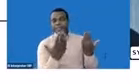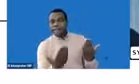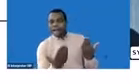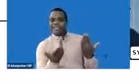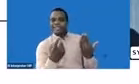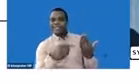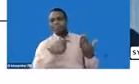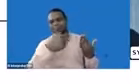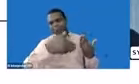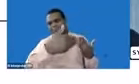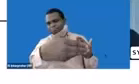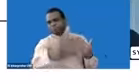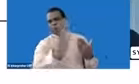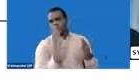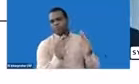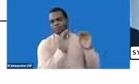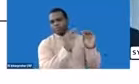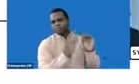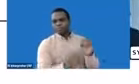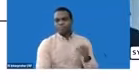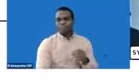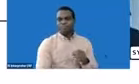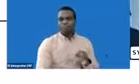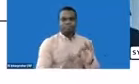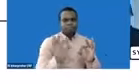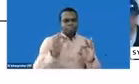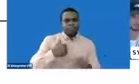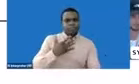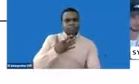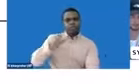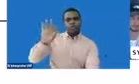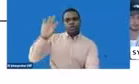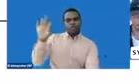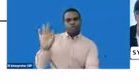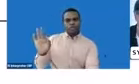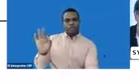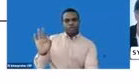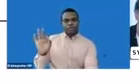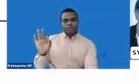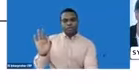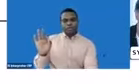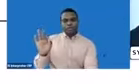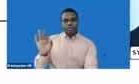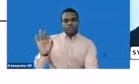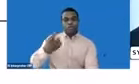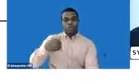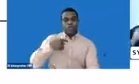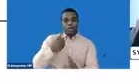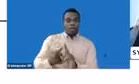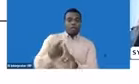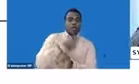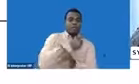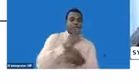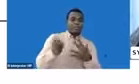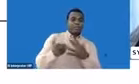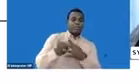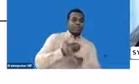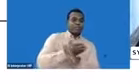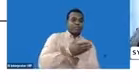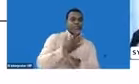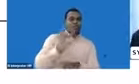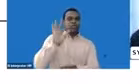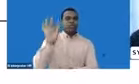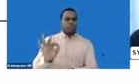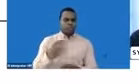prepared to respond to that, because it has to do with the research, but you have also been involved in that. So I think it's okay. So, and I think the question